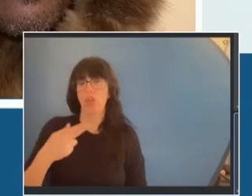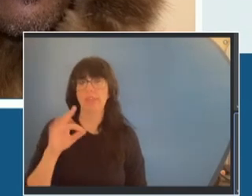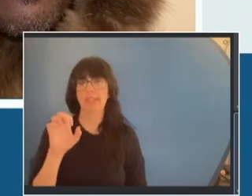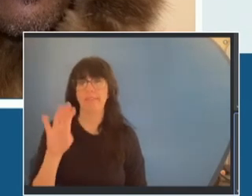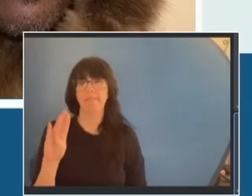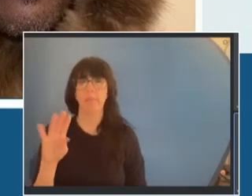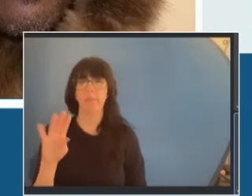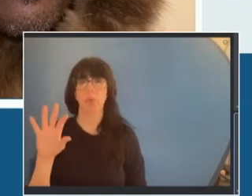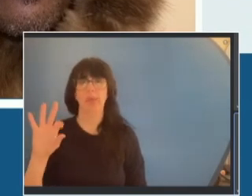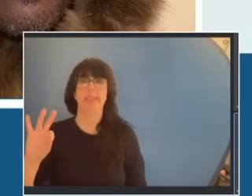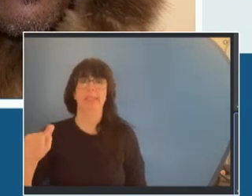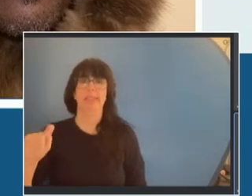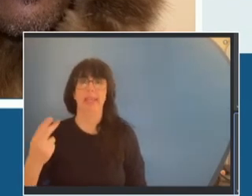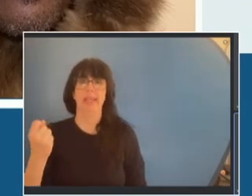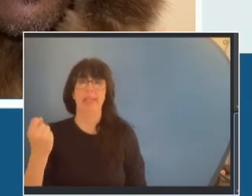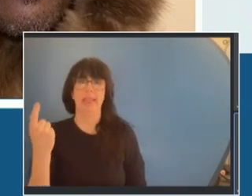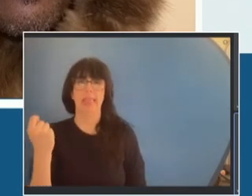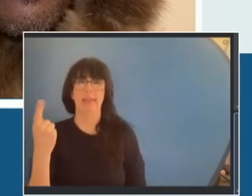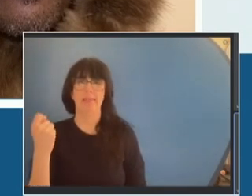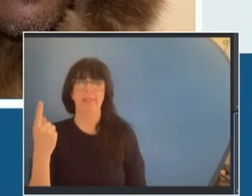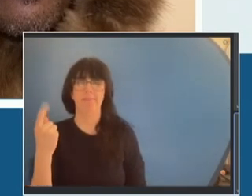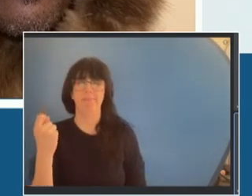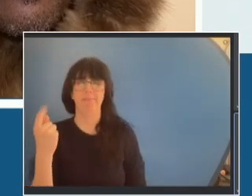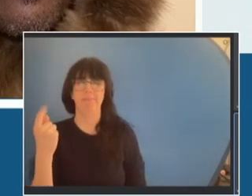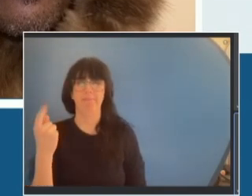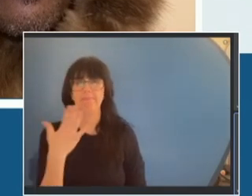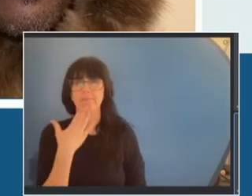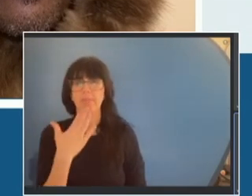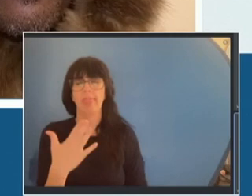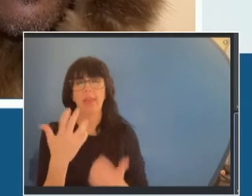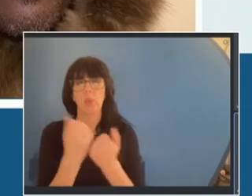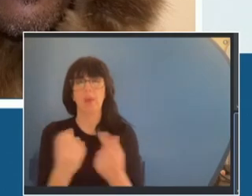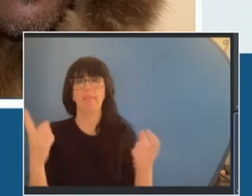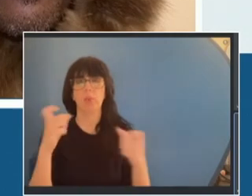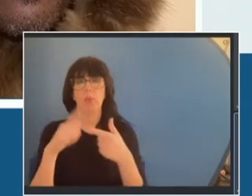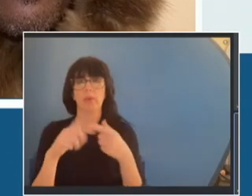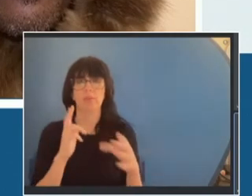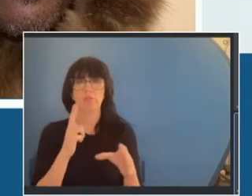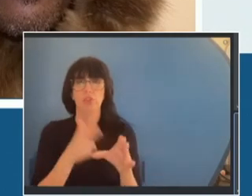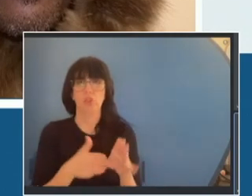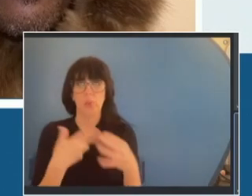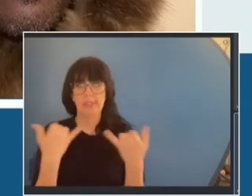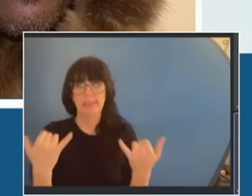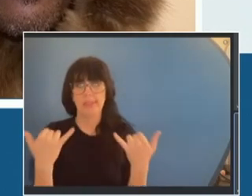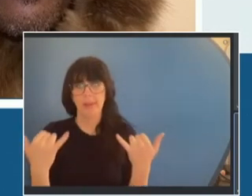a.m. Eastern Standard Time. So thank you, everyone, for joining us today.